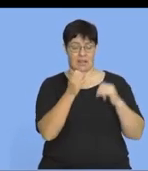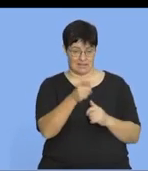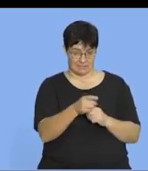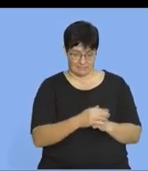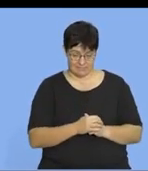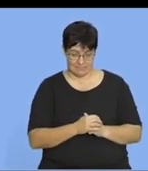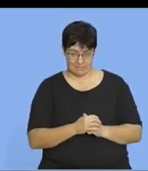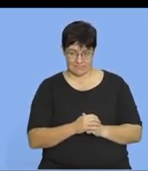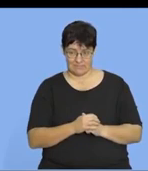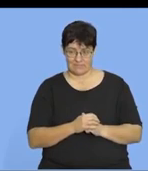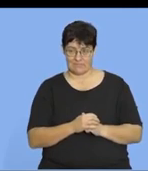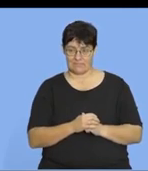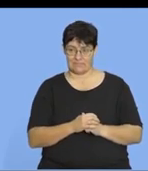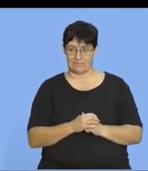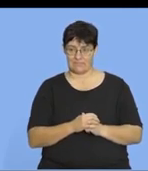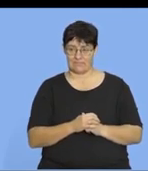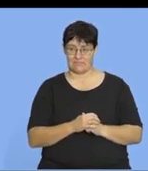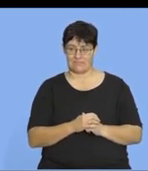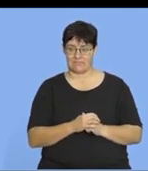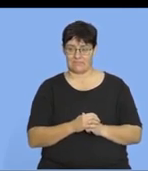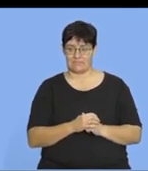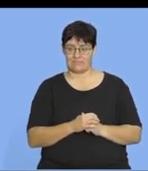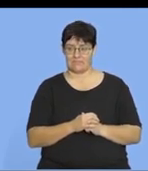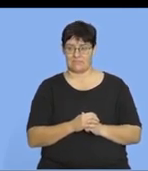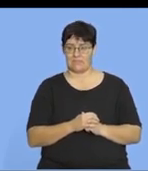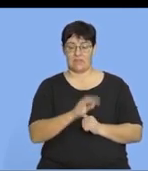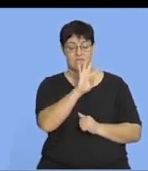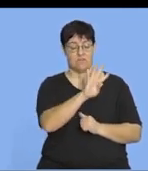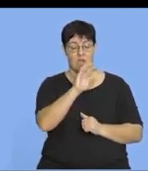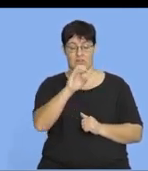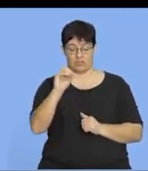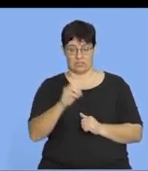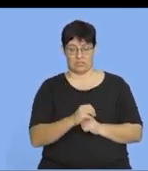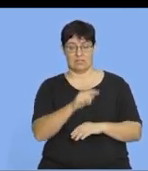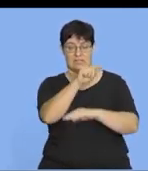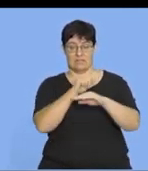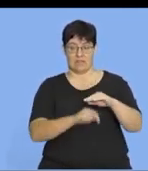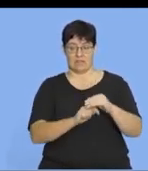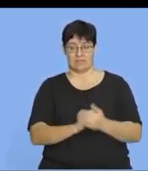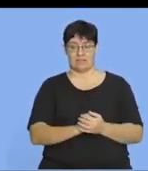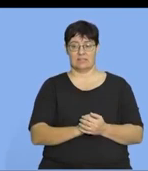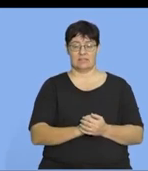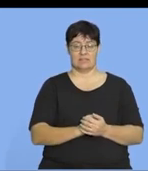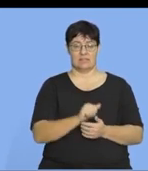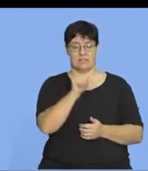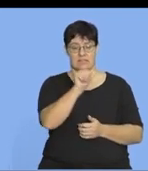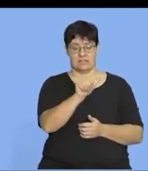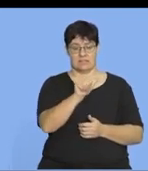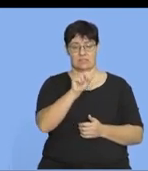calculator. All right. And we're going to do 400 divided